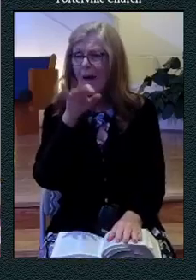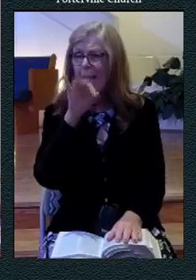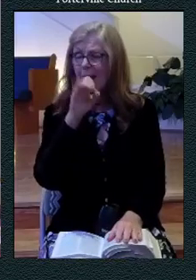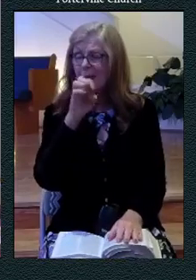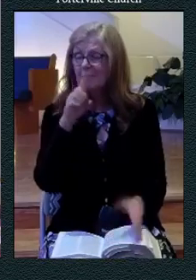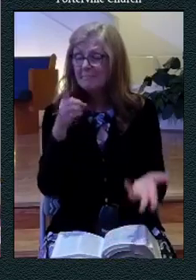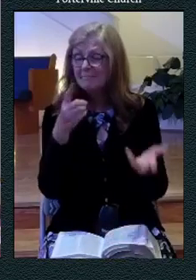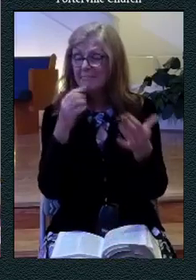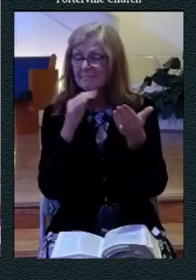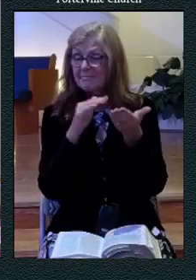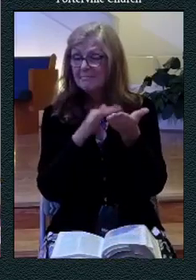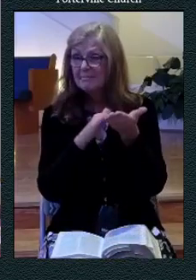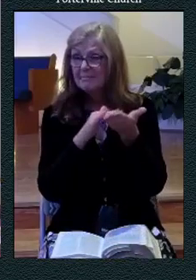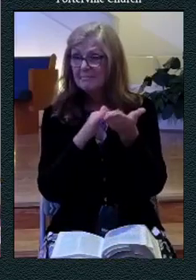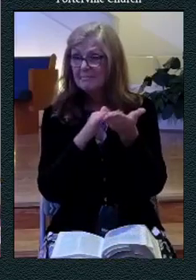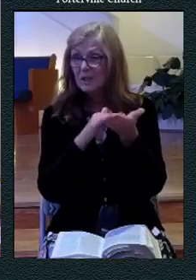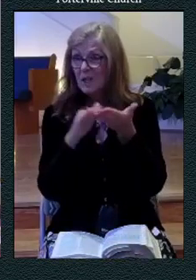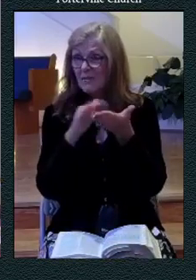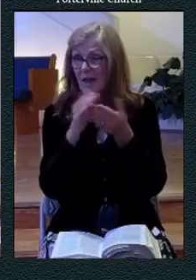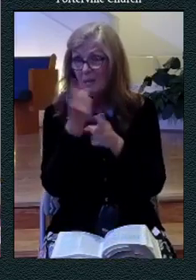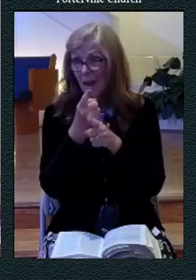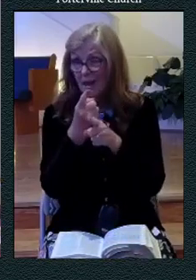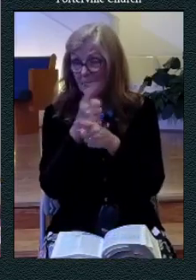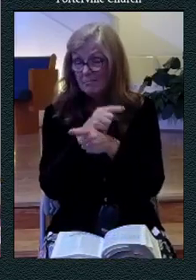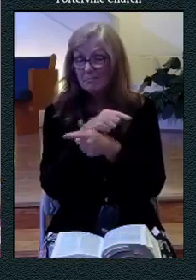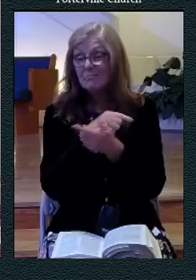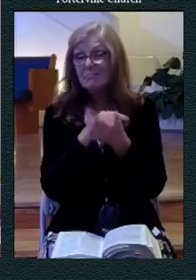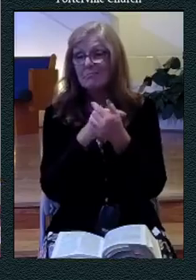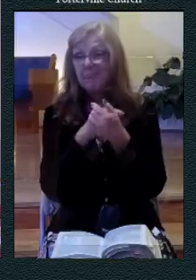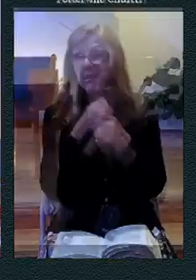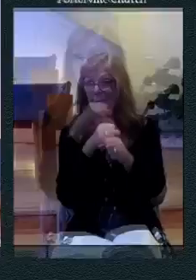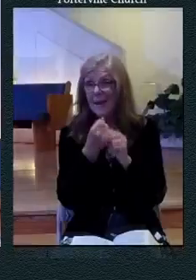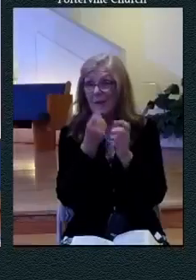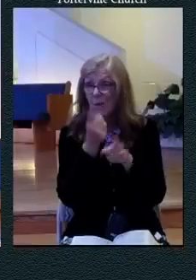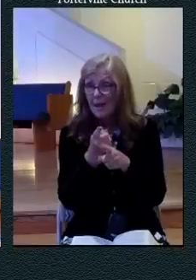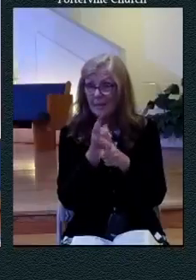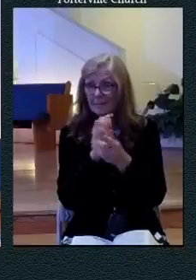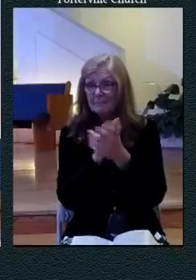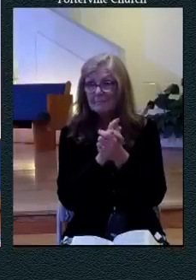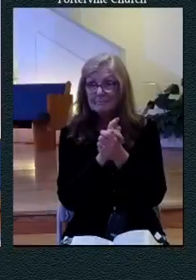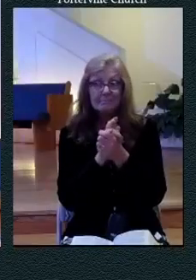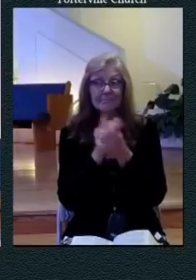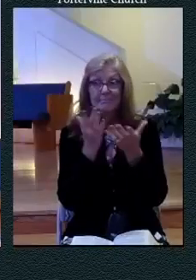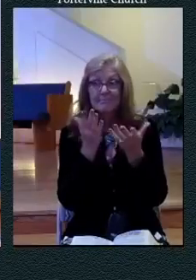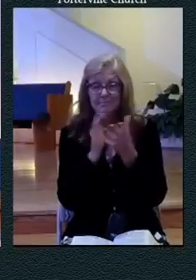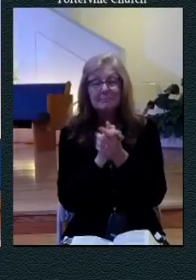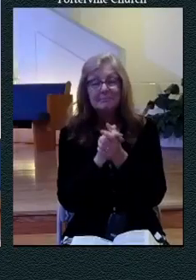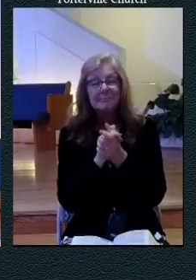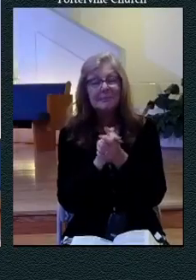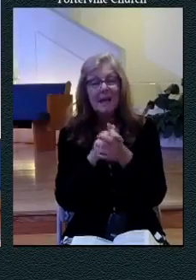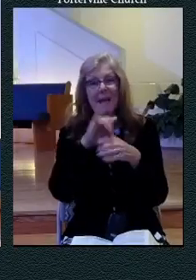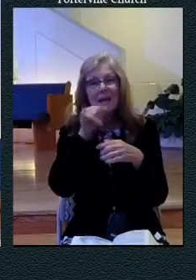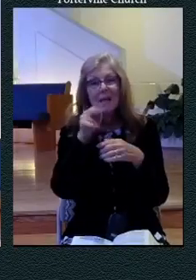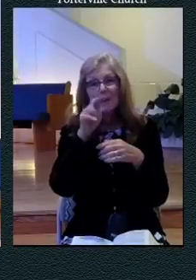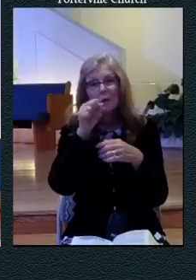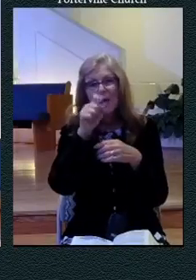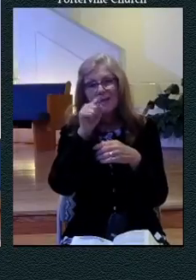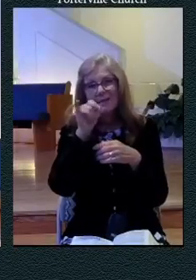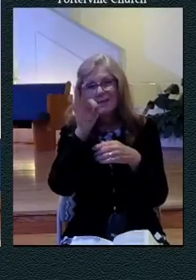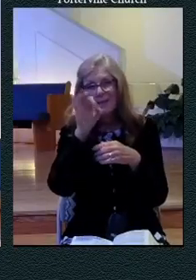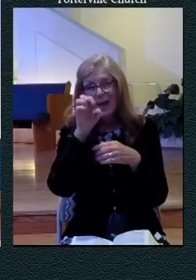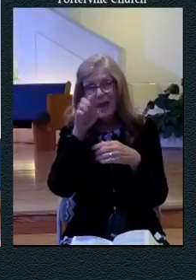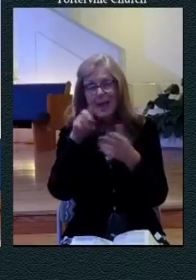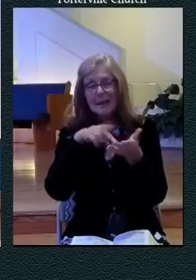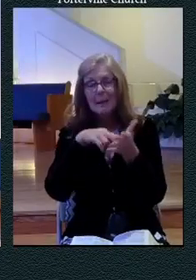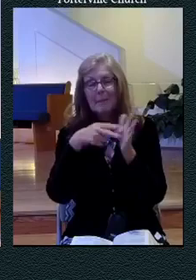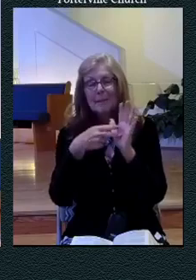God, is Romans 3, verse 23. But then verse 24, being justified as a gift by his grace